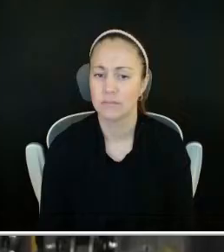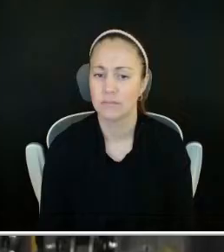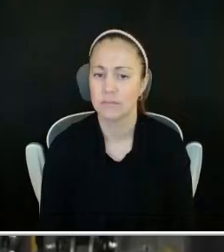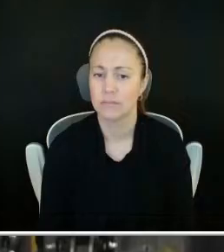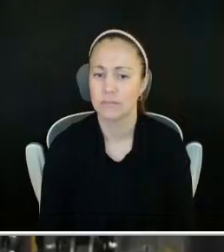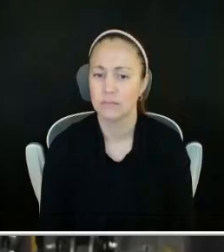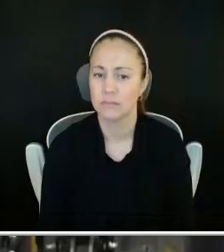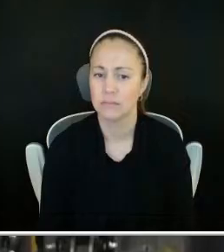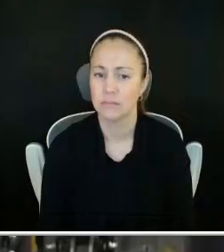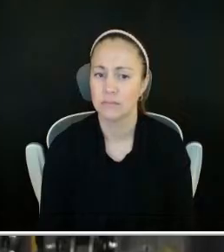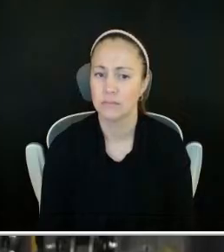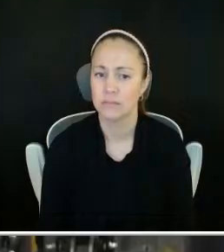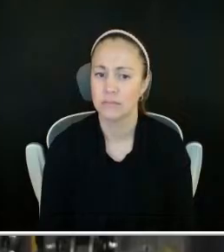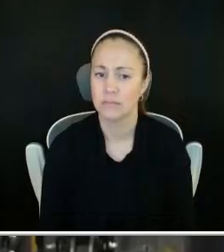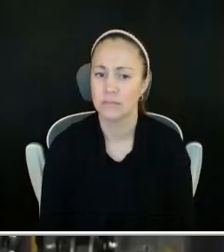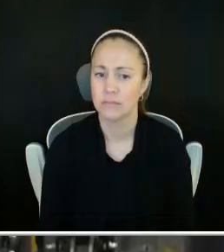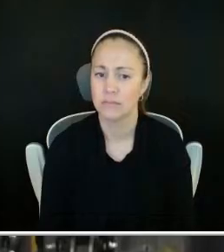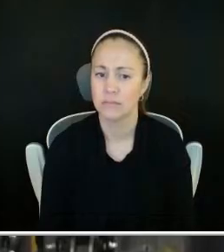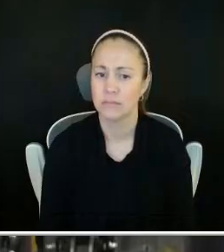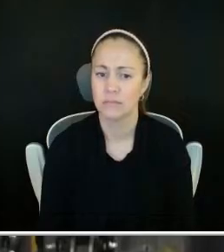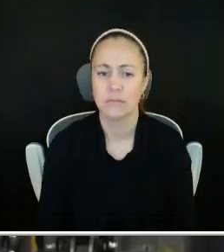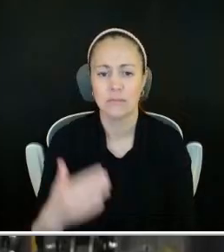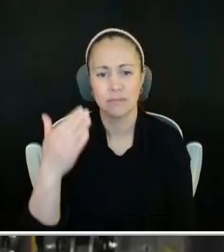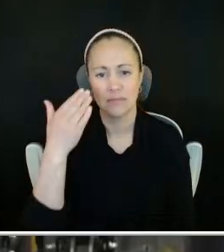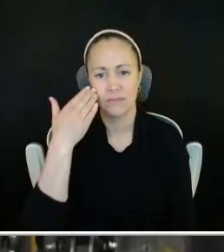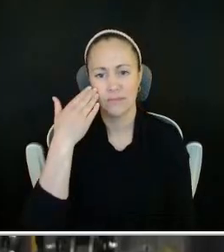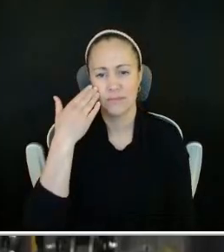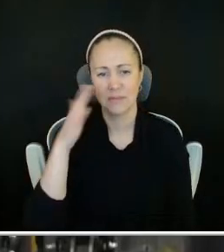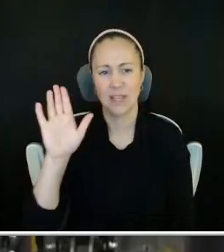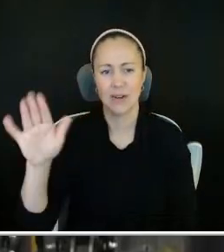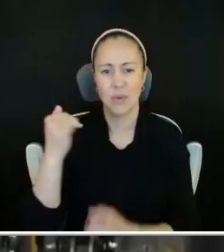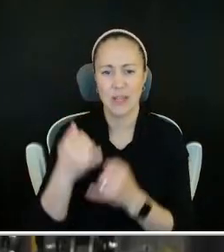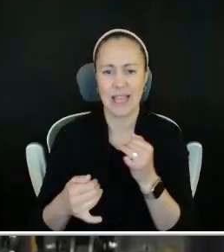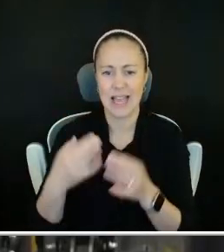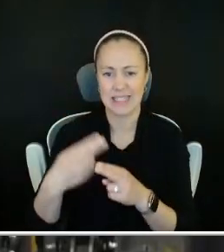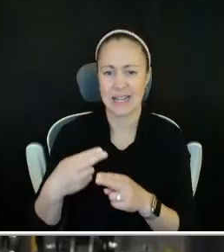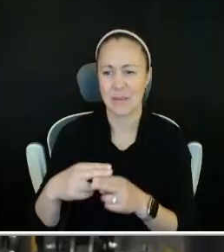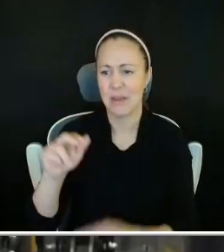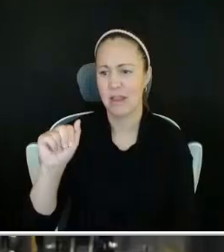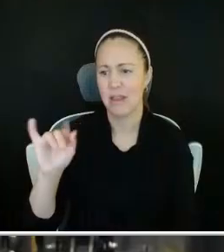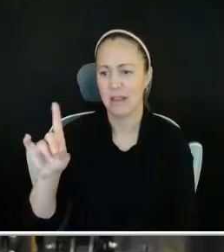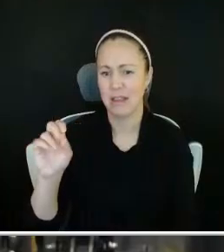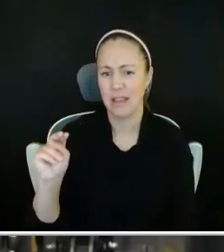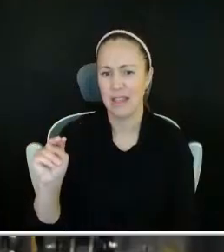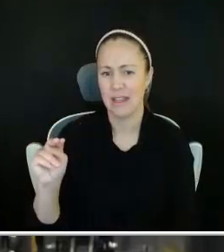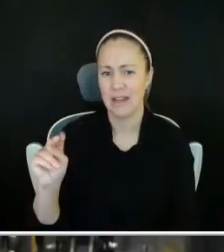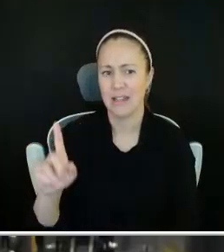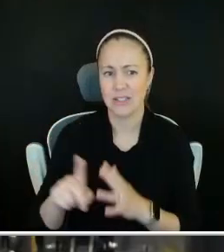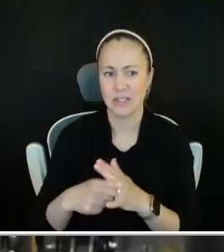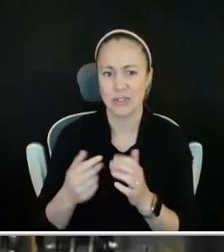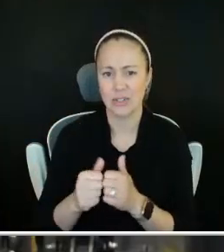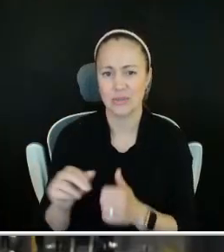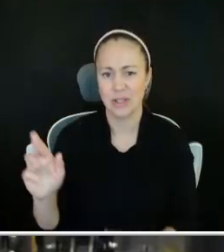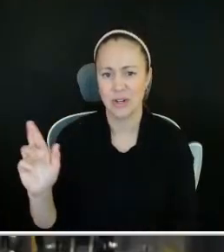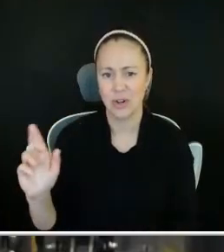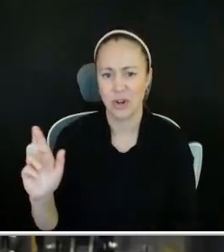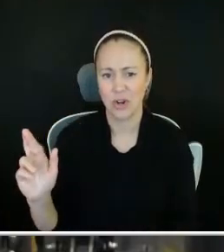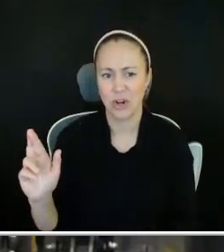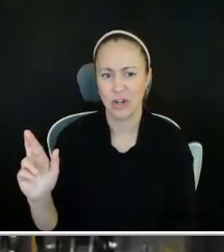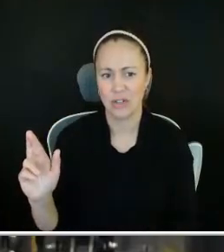Aiden, I don't know how to say his last name. It starts with an R. What was that moment like when they said you're back?